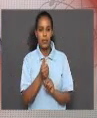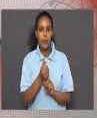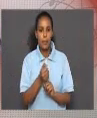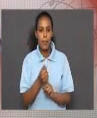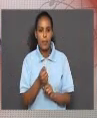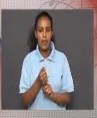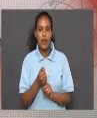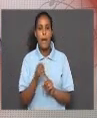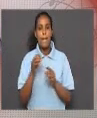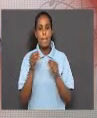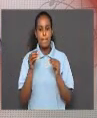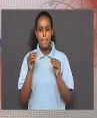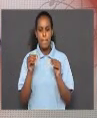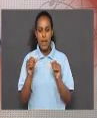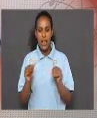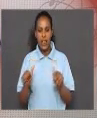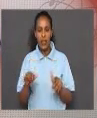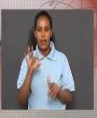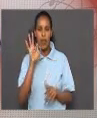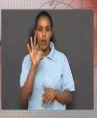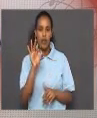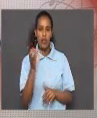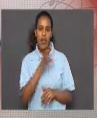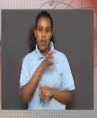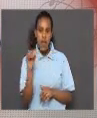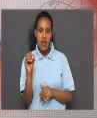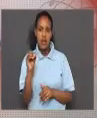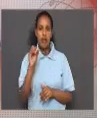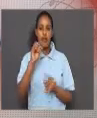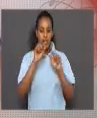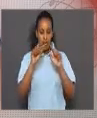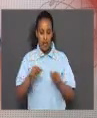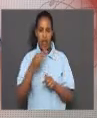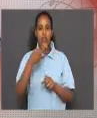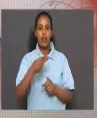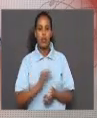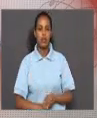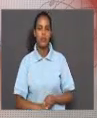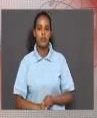density, melting point, and enthalpy.